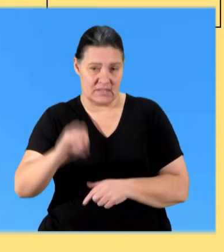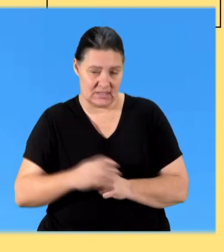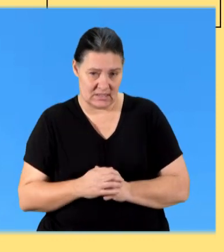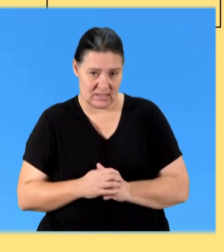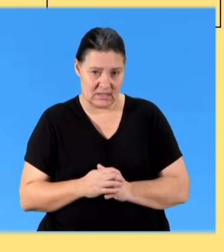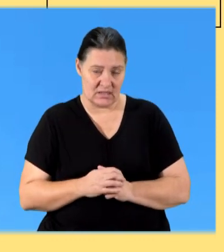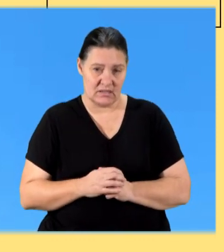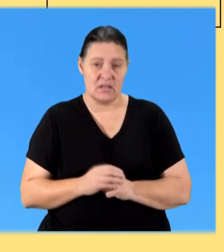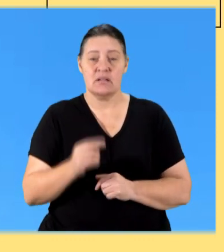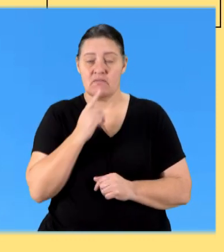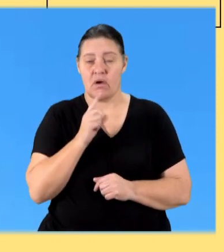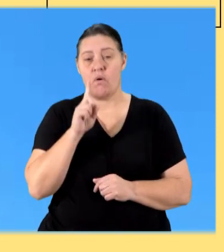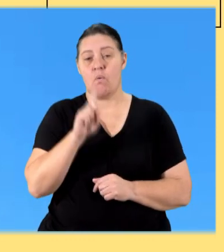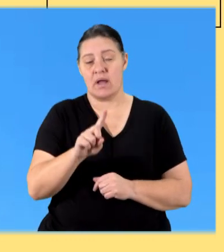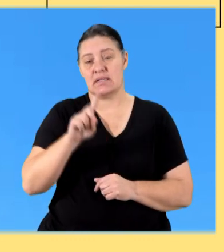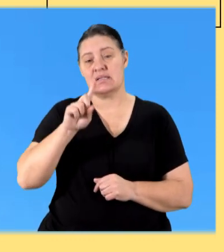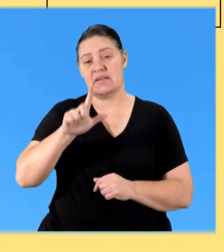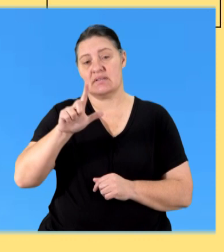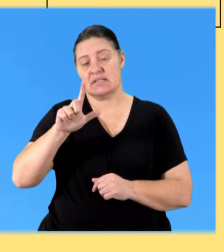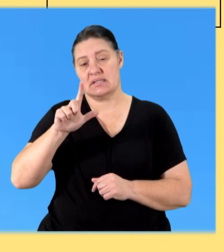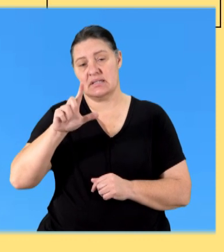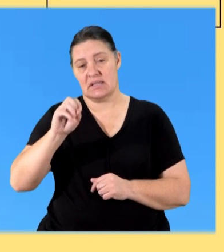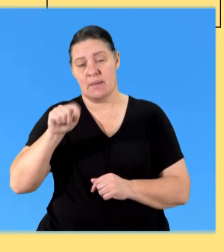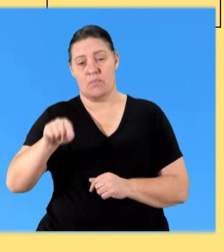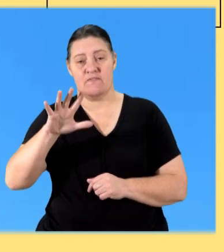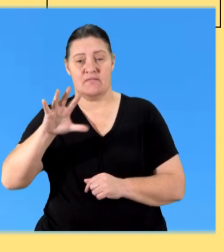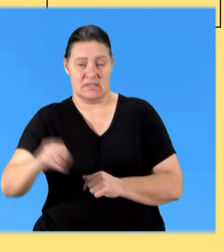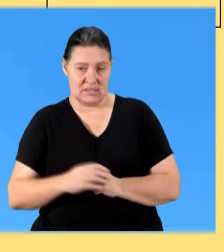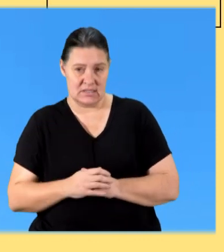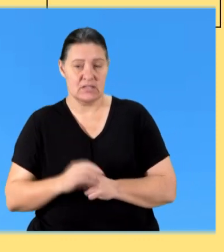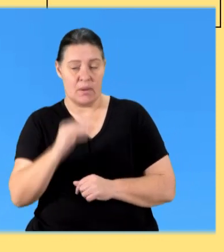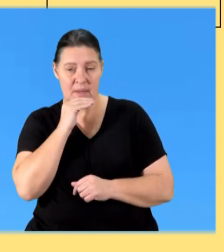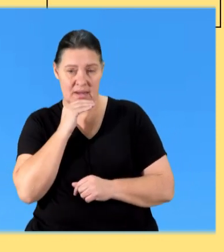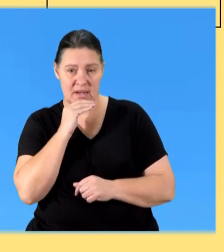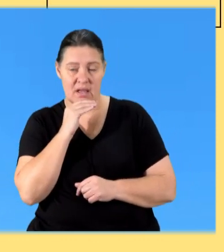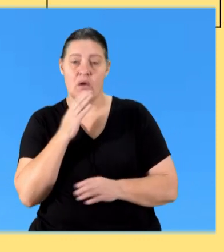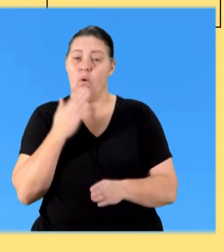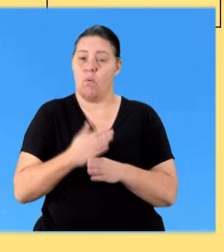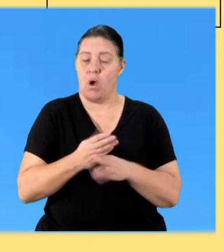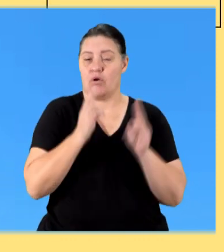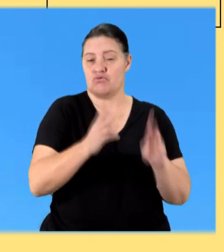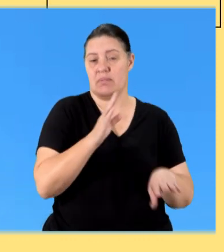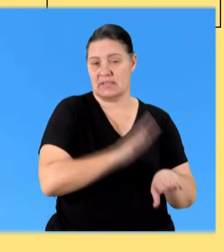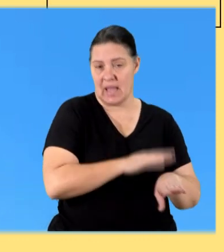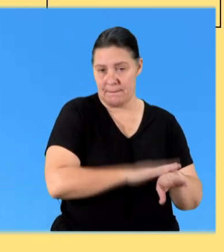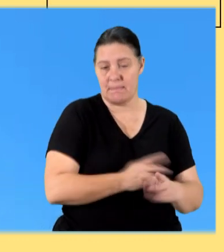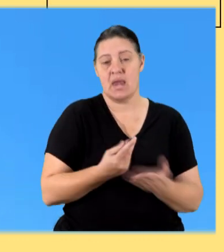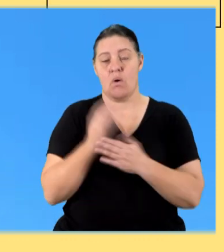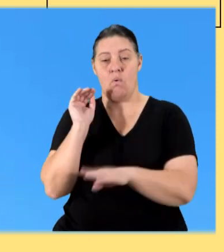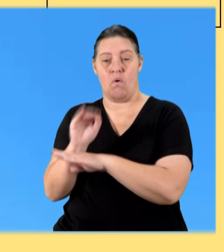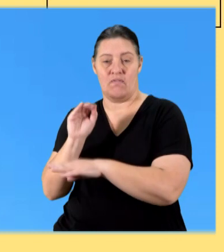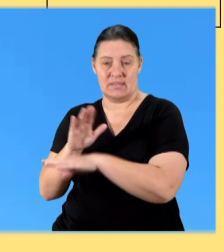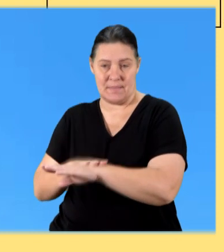the overtime rate is 117 Rands and 50. That means here he's worked normal time as well as